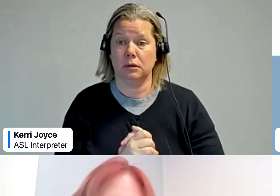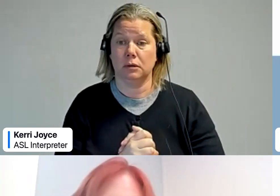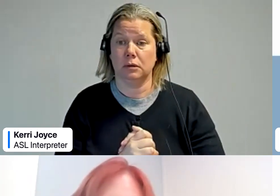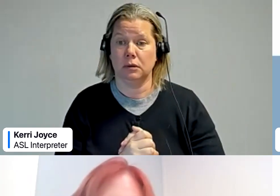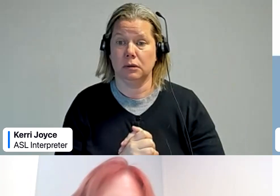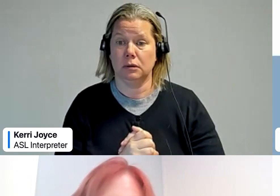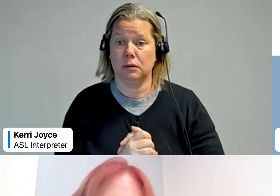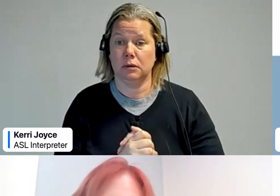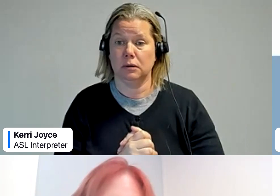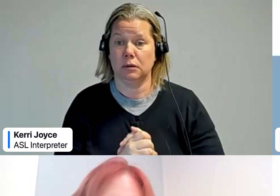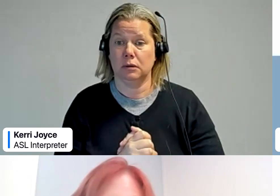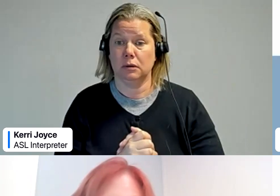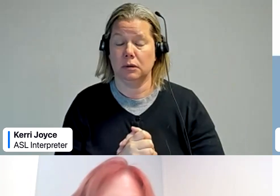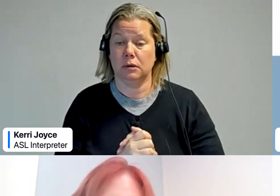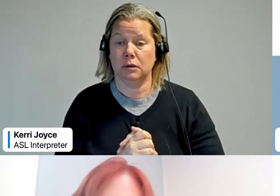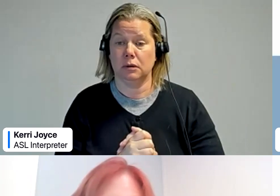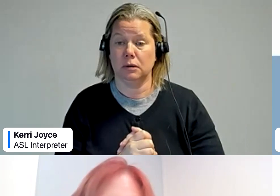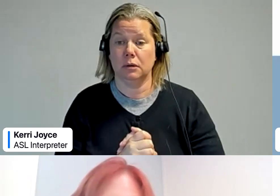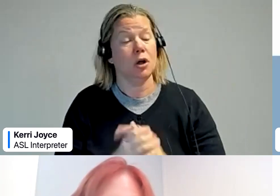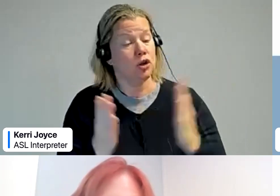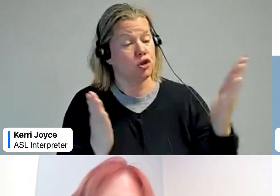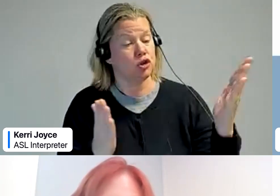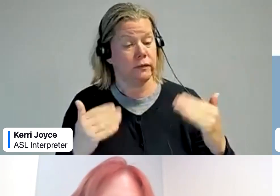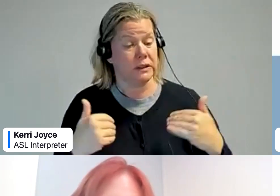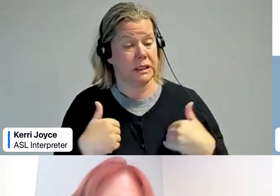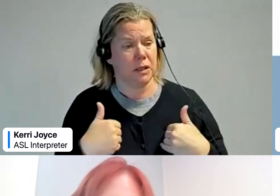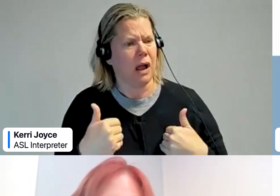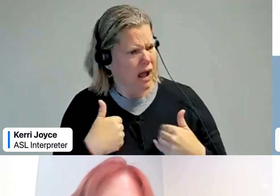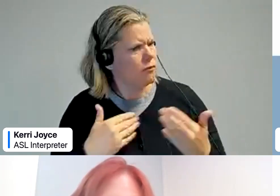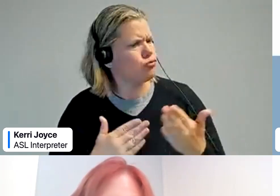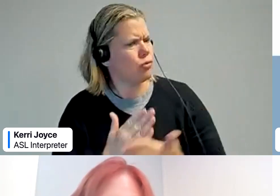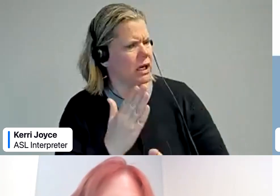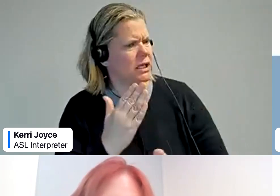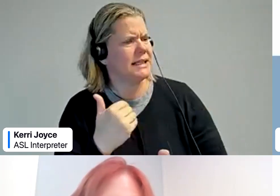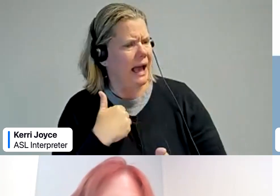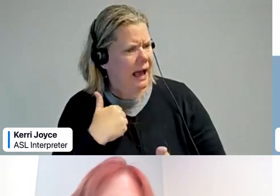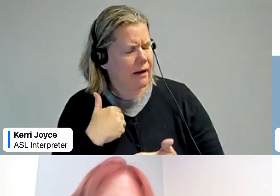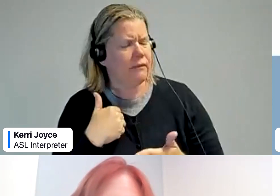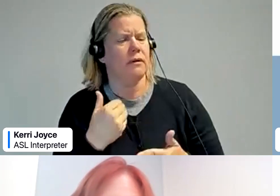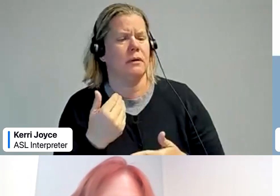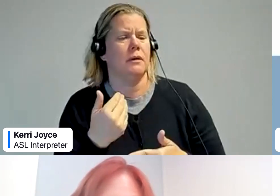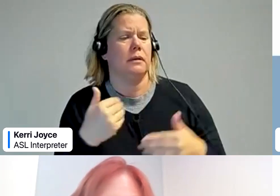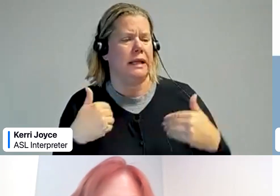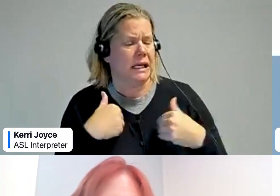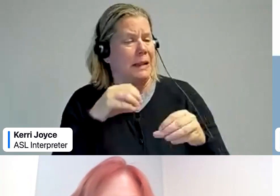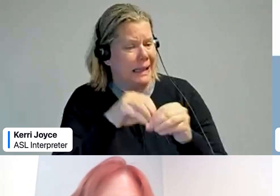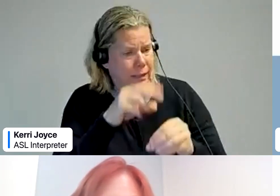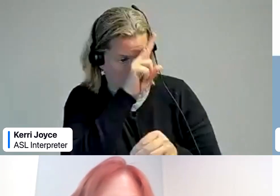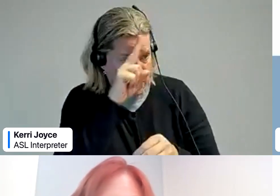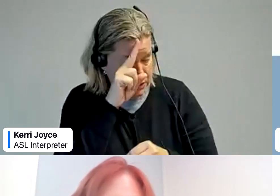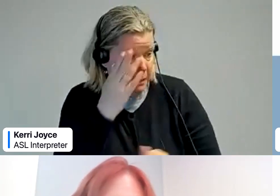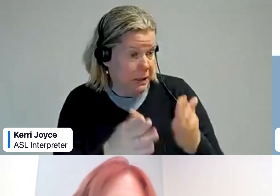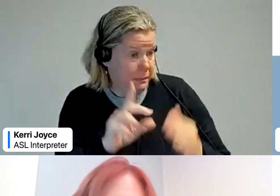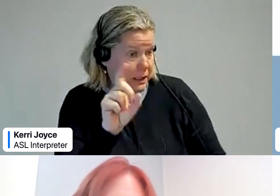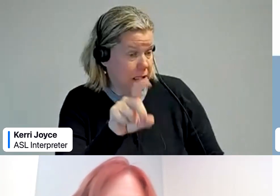of course, the service animal owner has a right to have their service animal in a hospital and very much may need it. I think